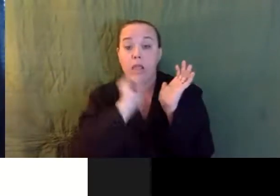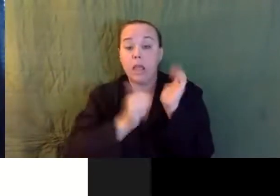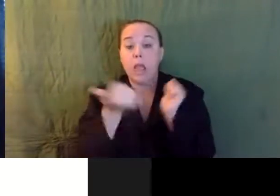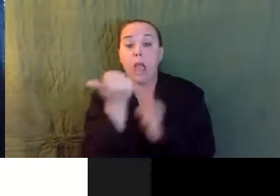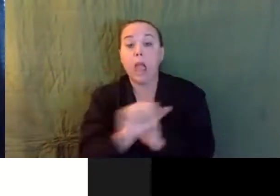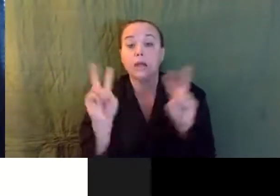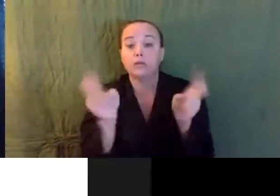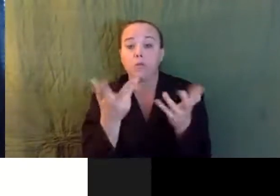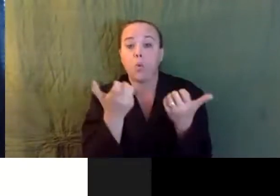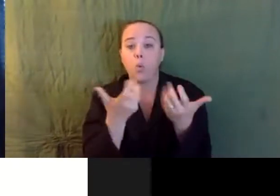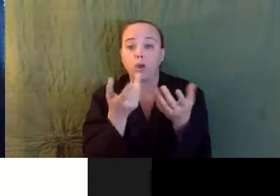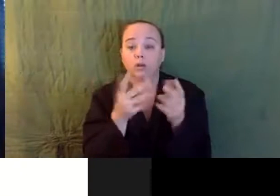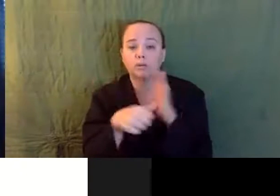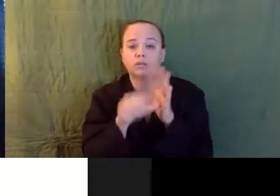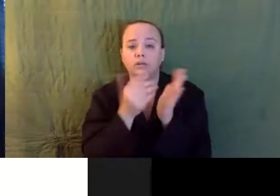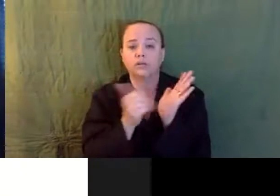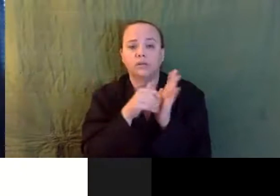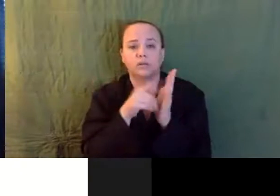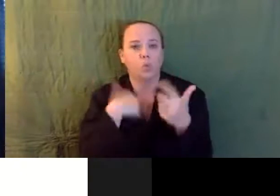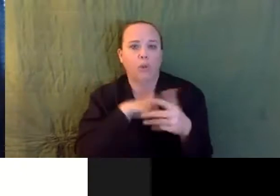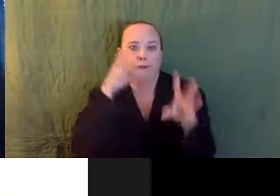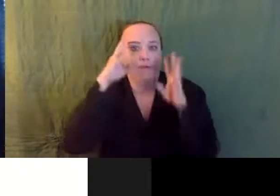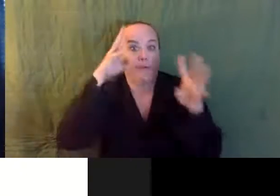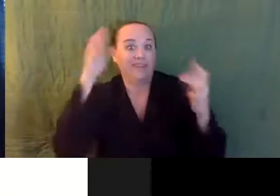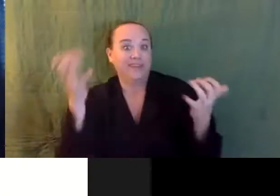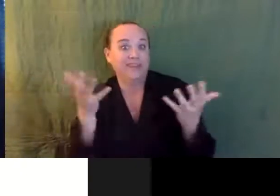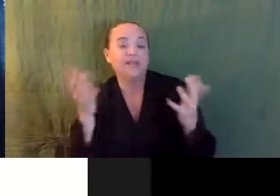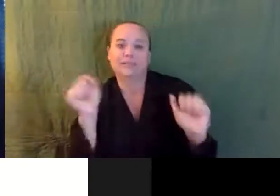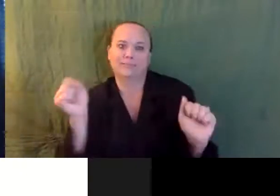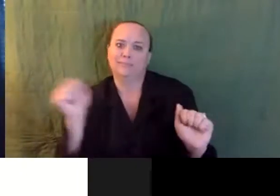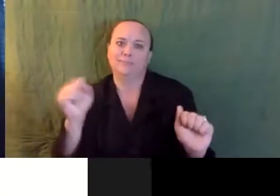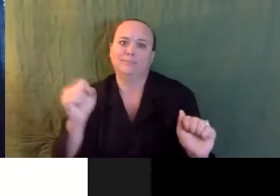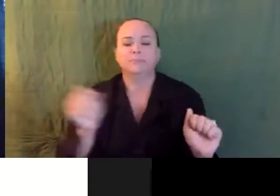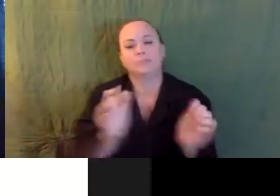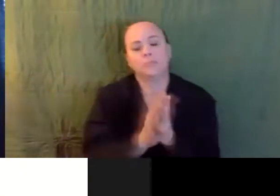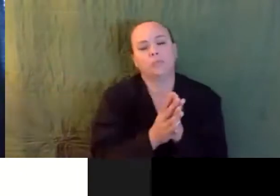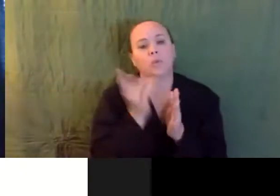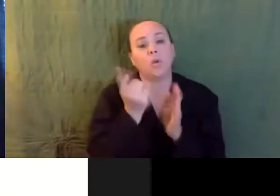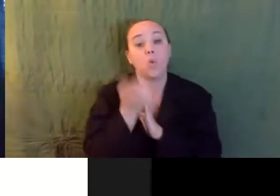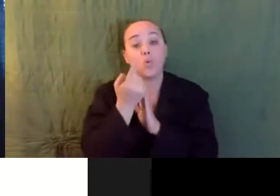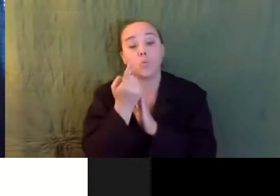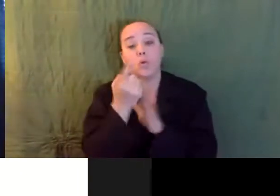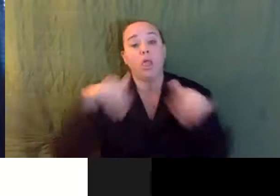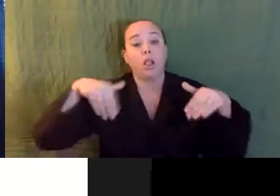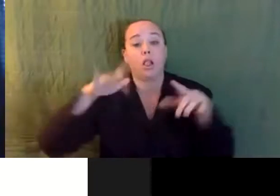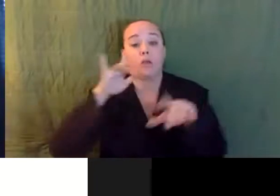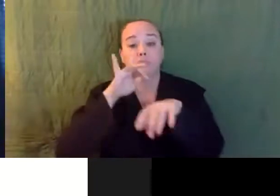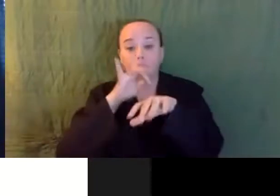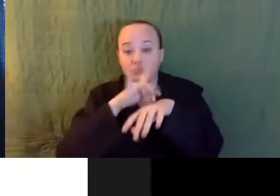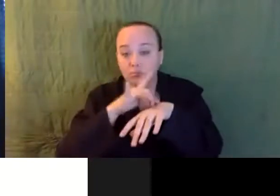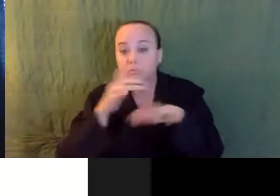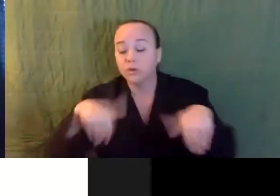on for a minute. We're getting very creative here. Yes. So the one thing I didn't hit on